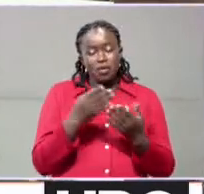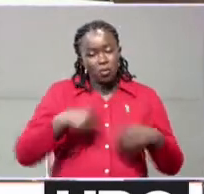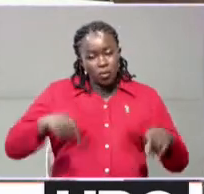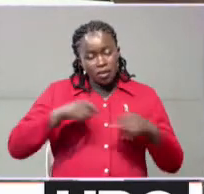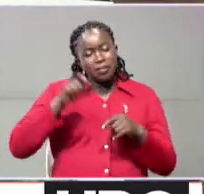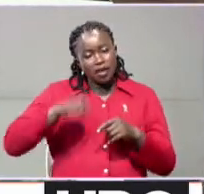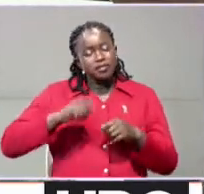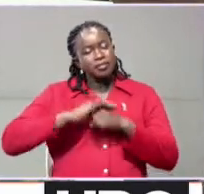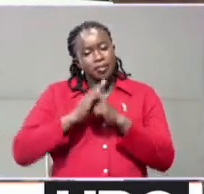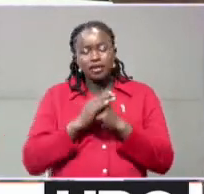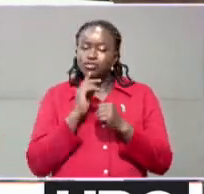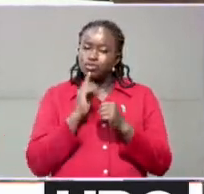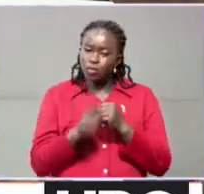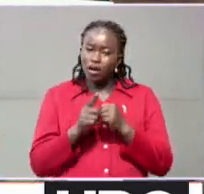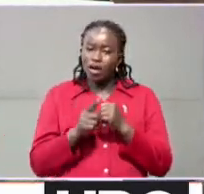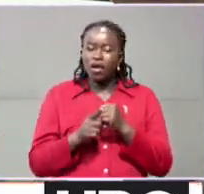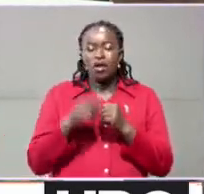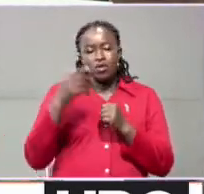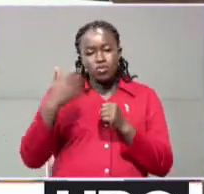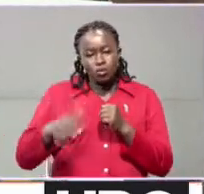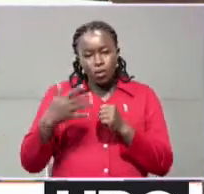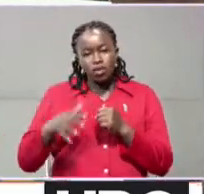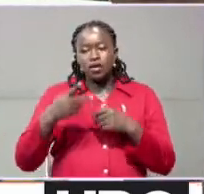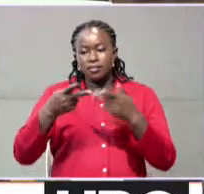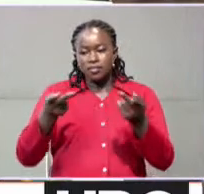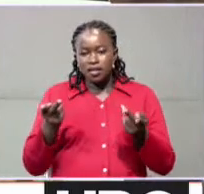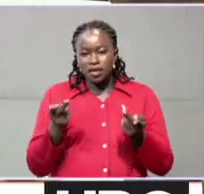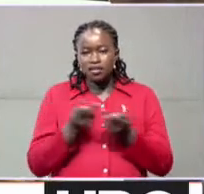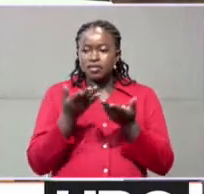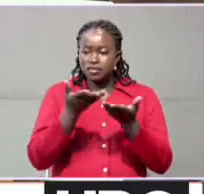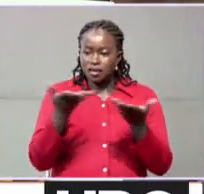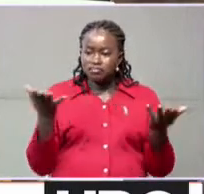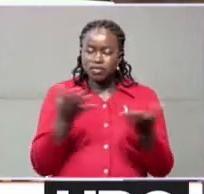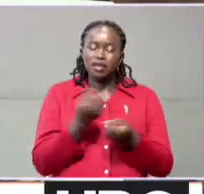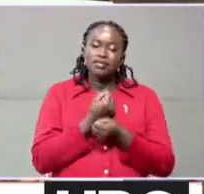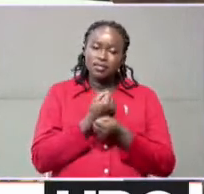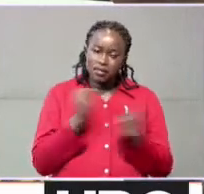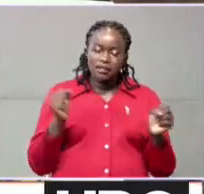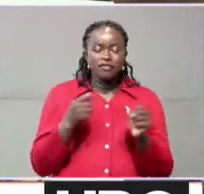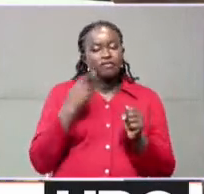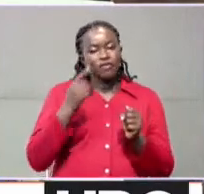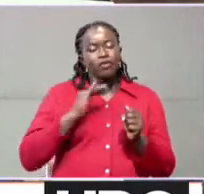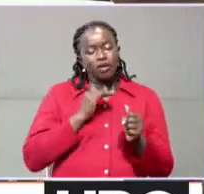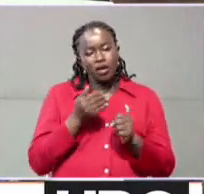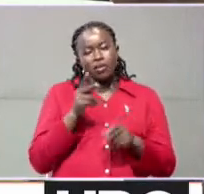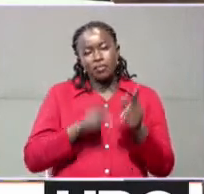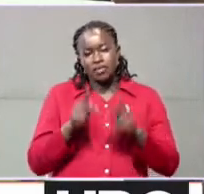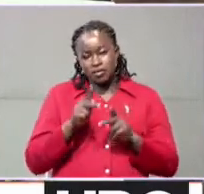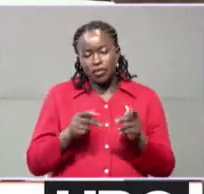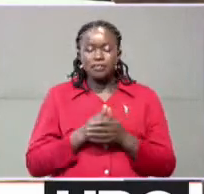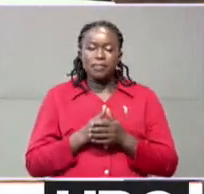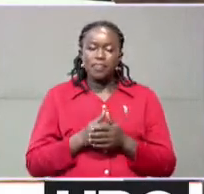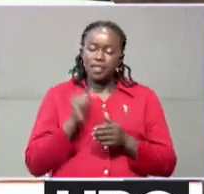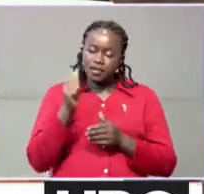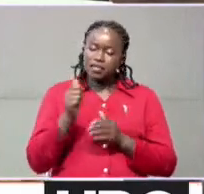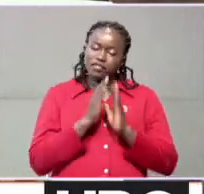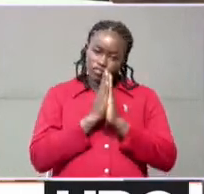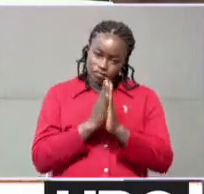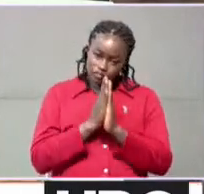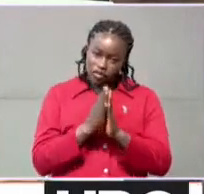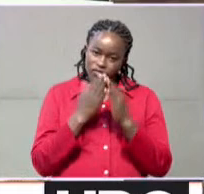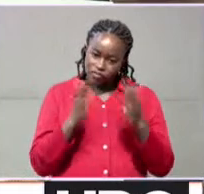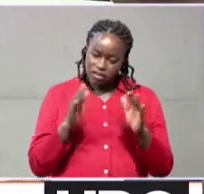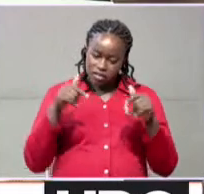ensure that the water sources are safe for our people he has made a prayer in this